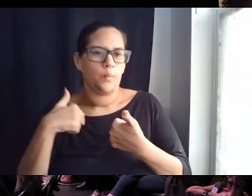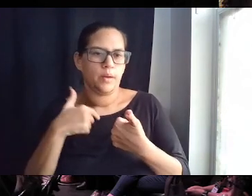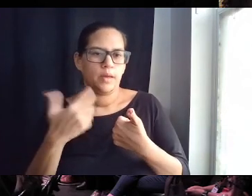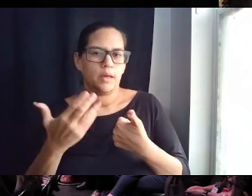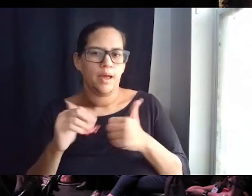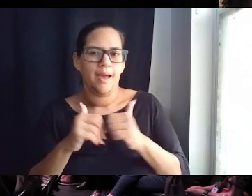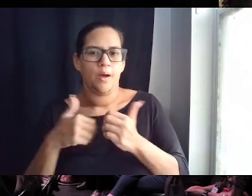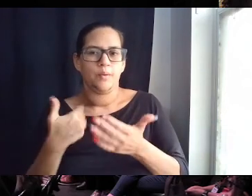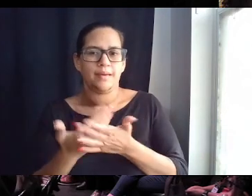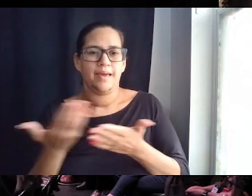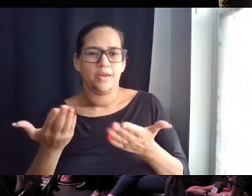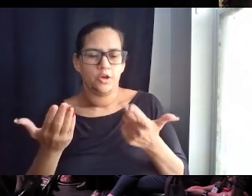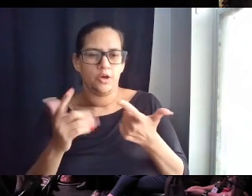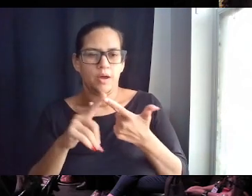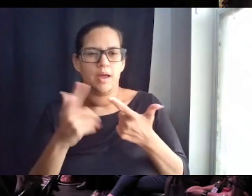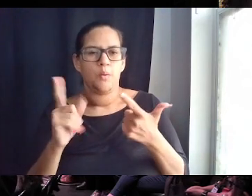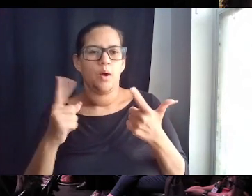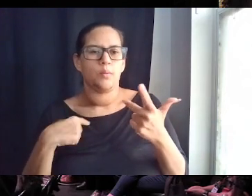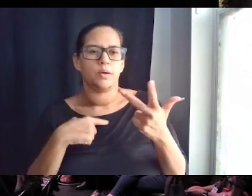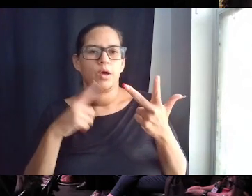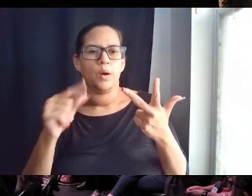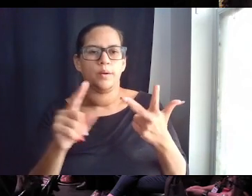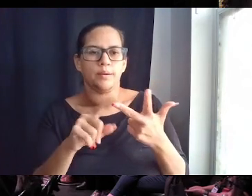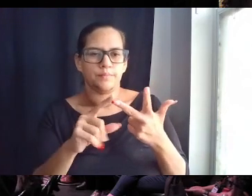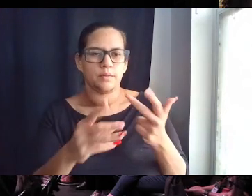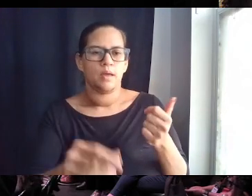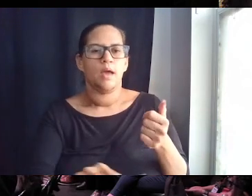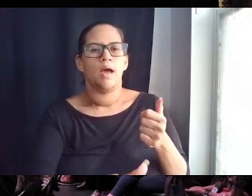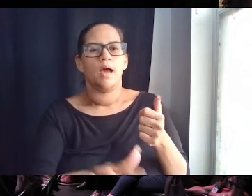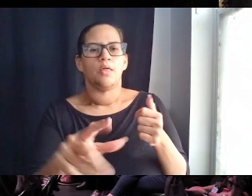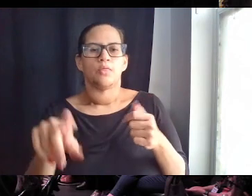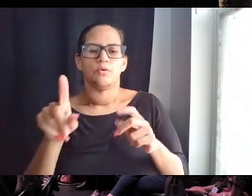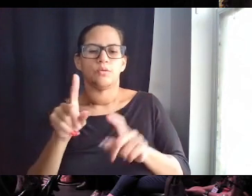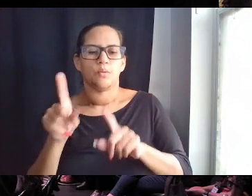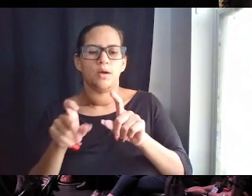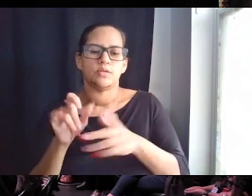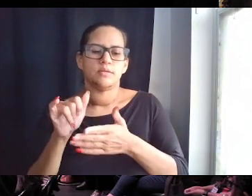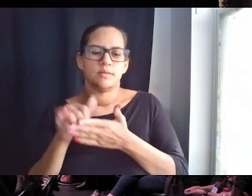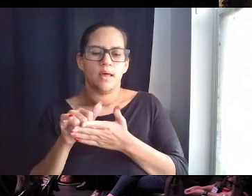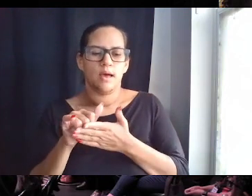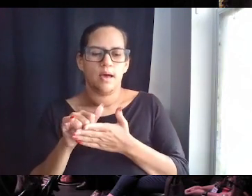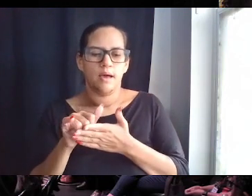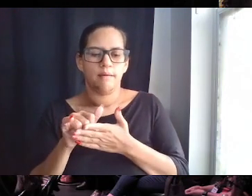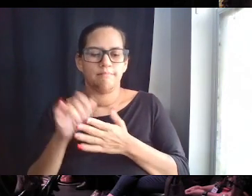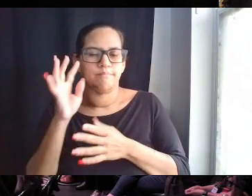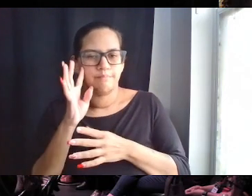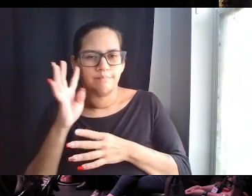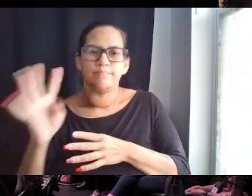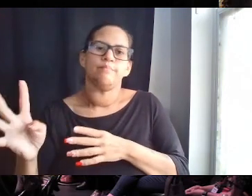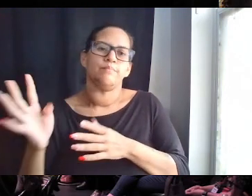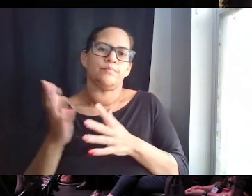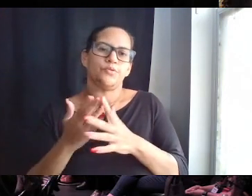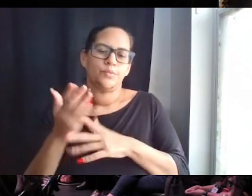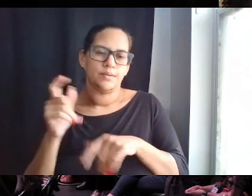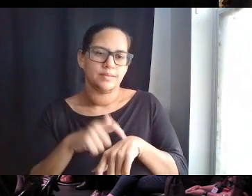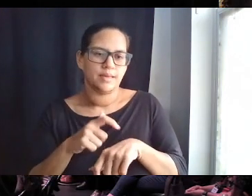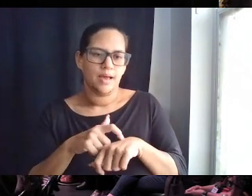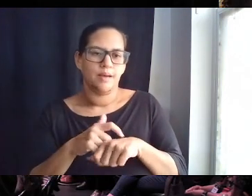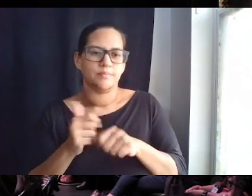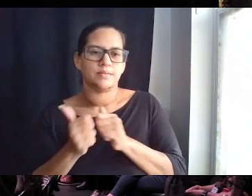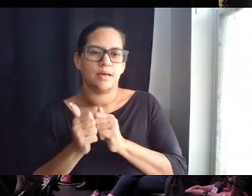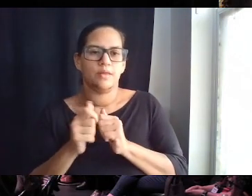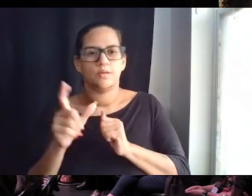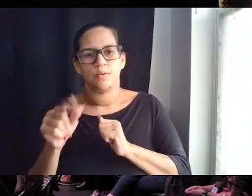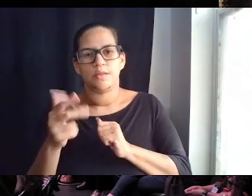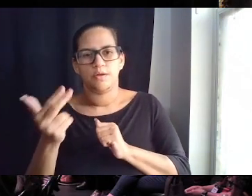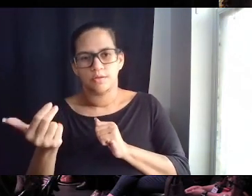are we going? And those are the questions that formulated throughout the time together in 2013. So today, we've